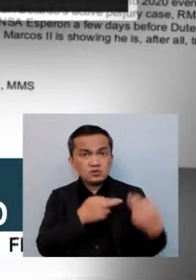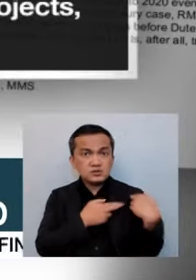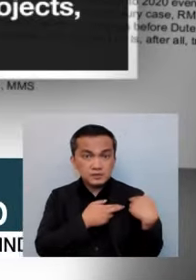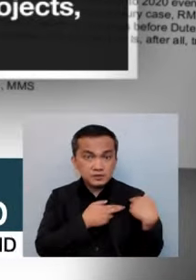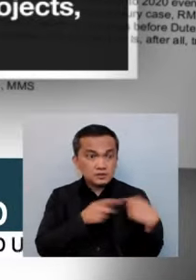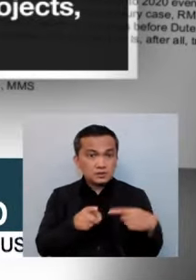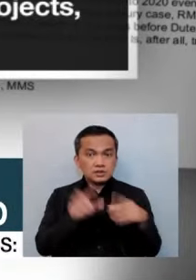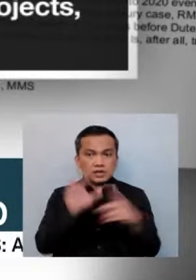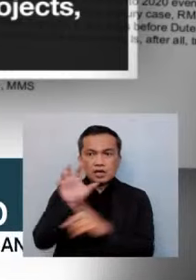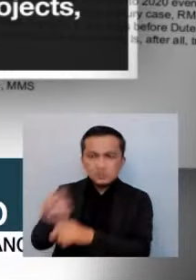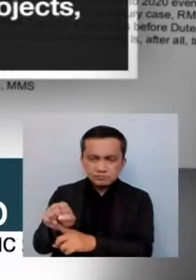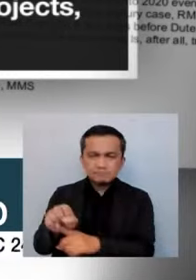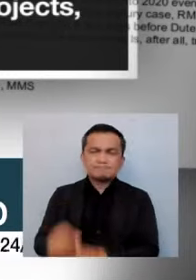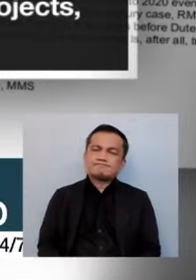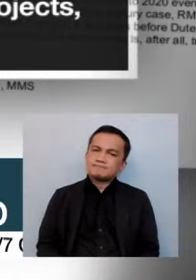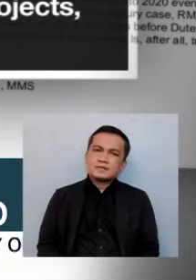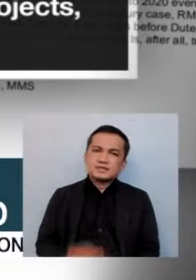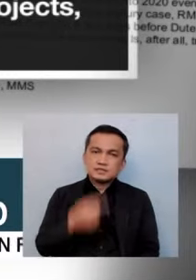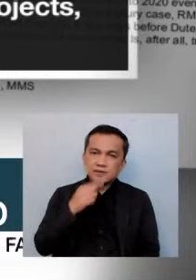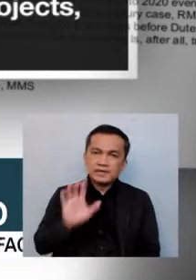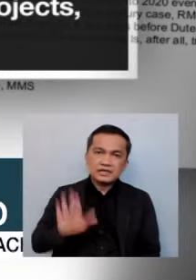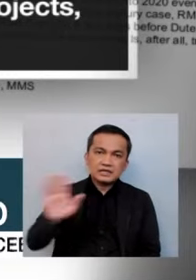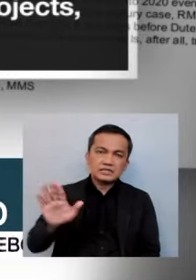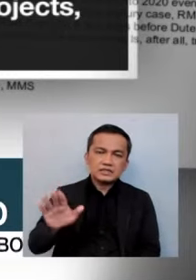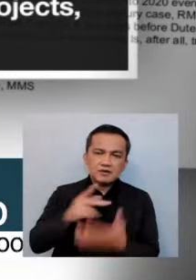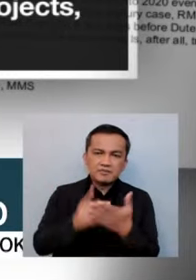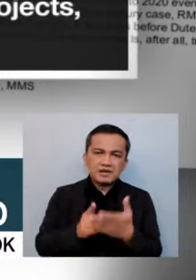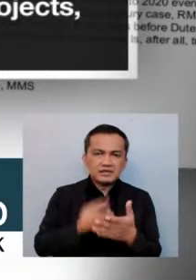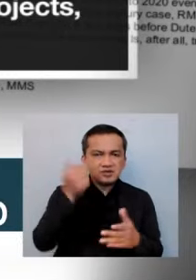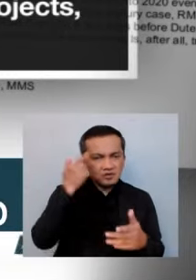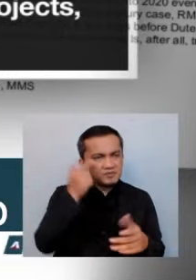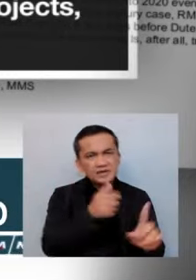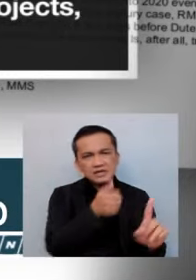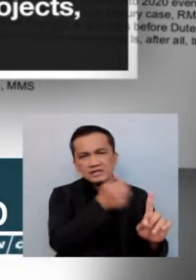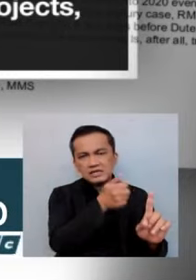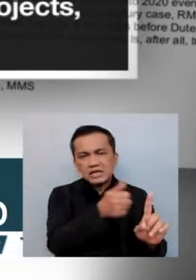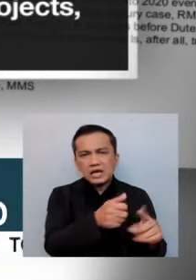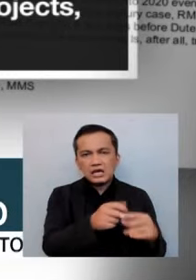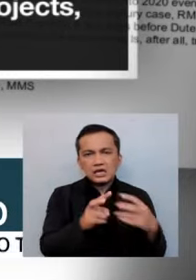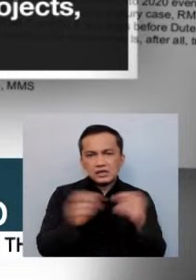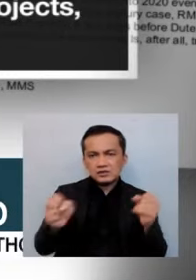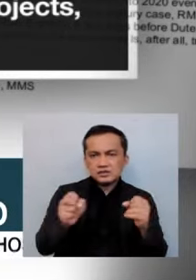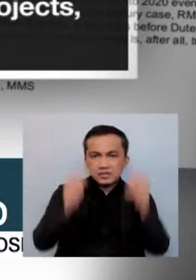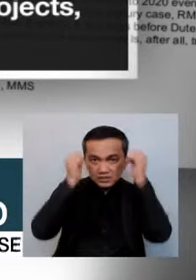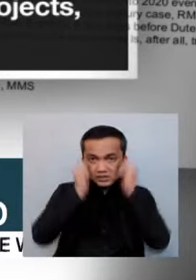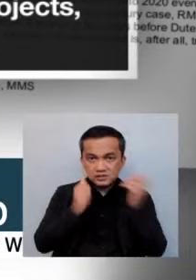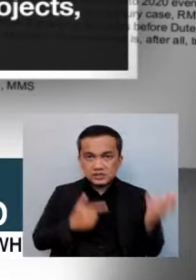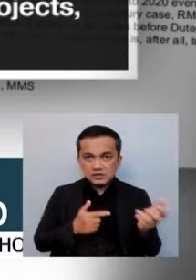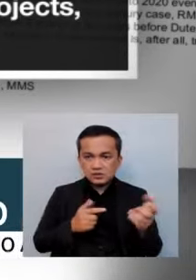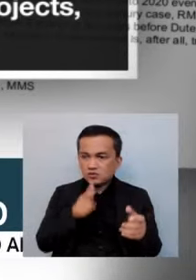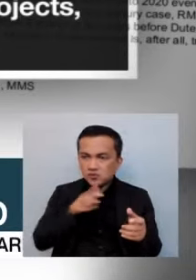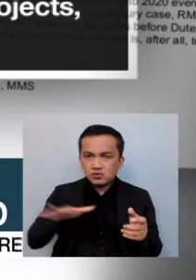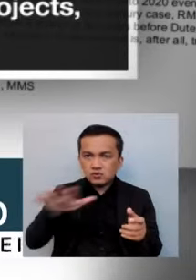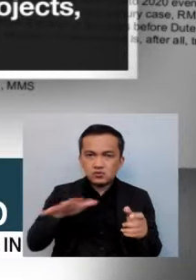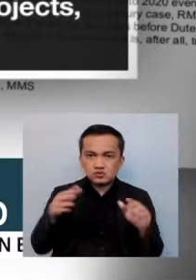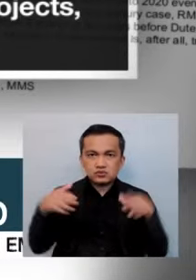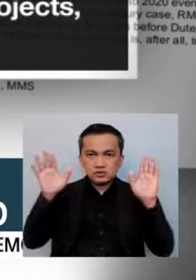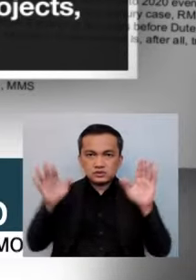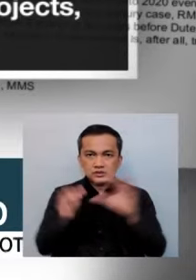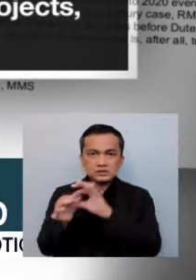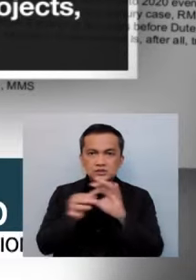supposed arrest. But RMP claims that this is part of government's counterinsurgency program where those who allegedly surrendered were used to link